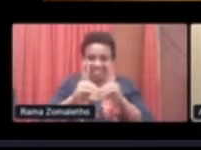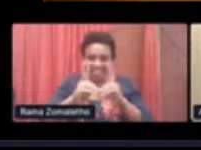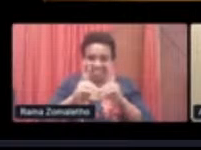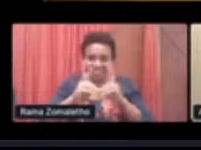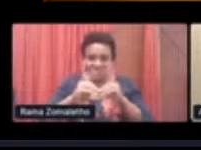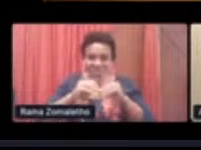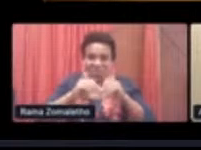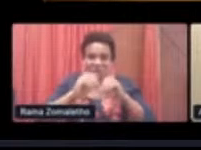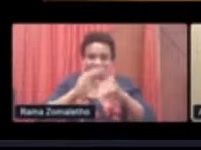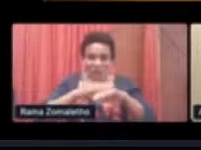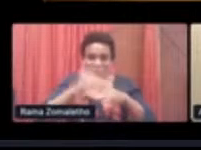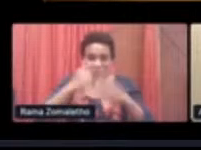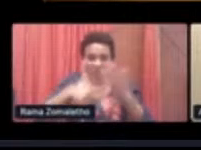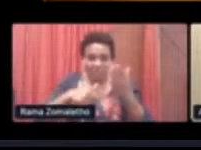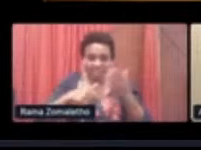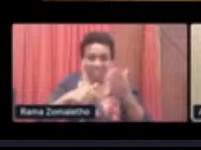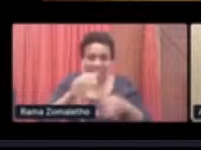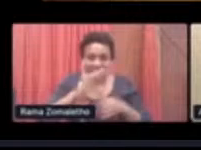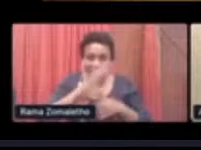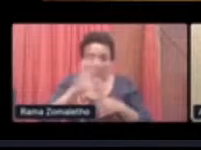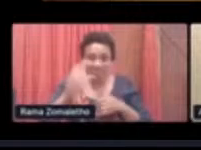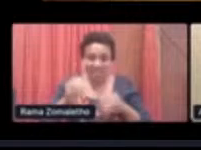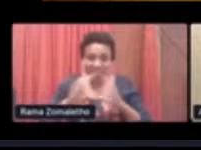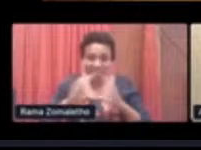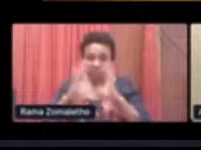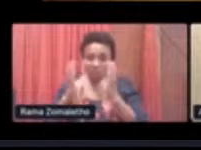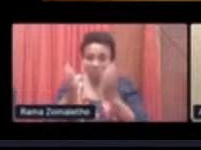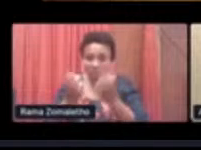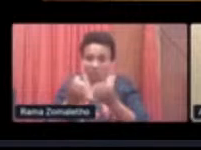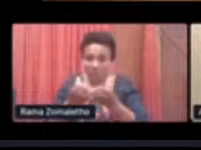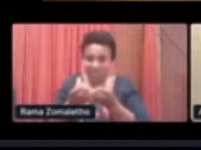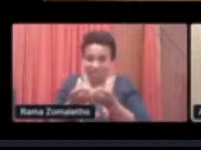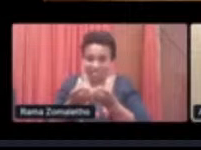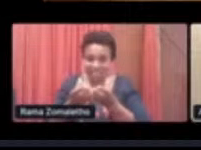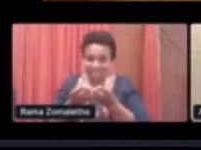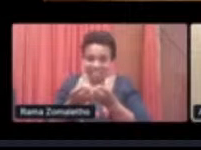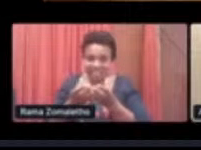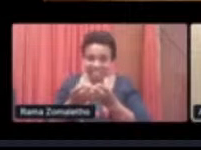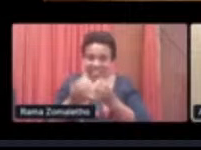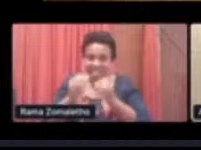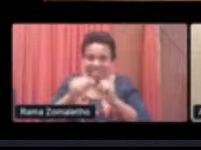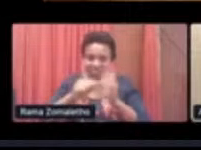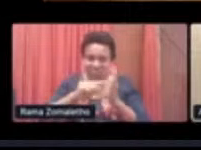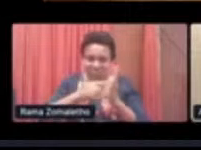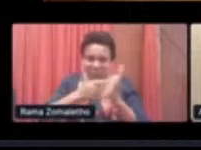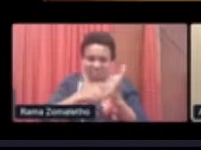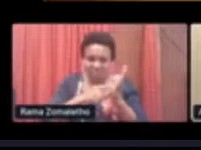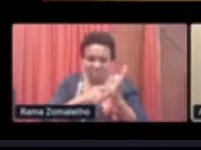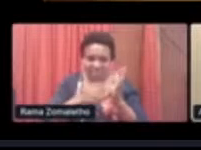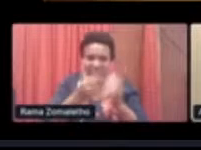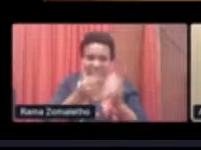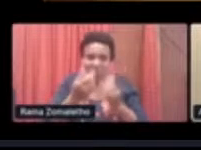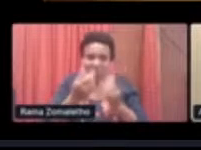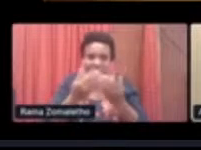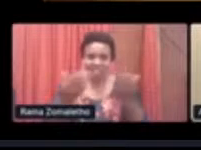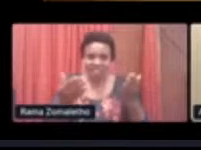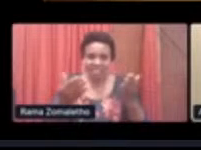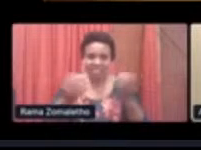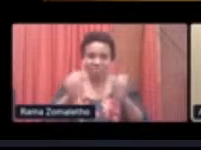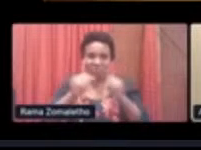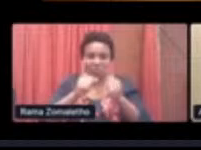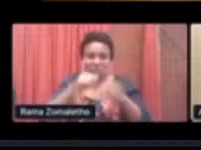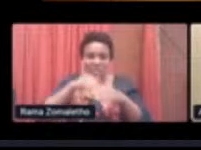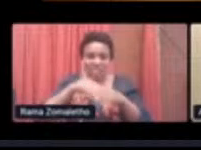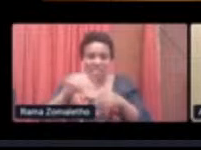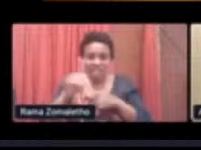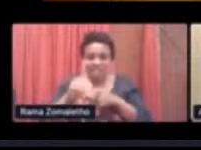the of the continent. But let me just highlight a few things that are related to the diaspora. You will